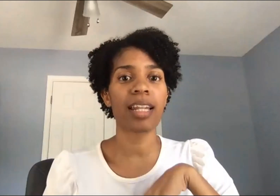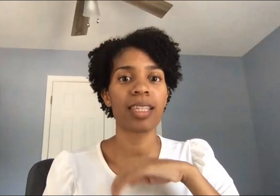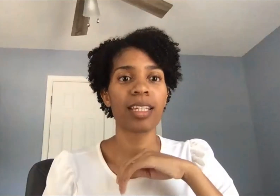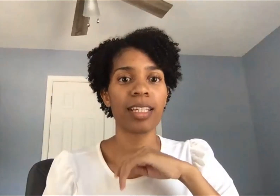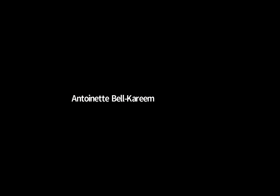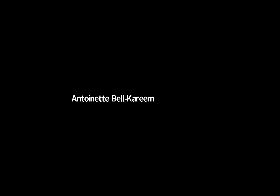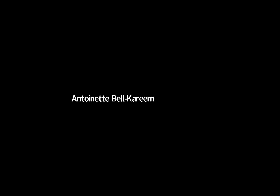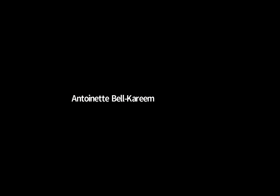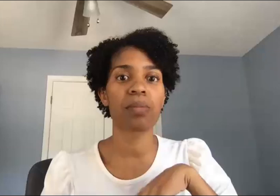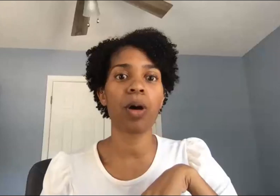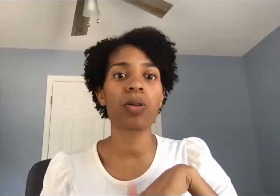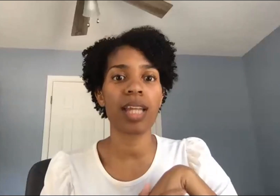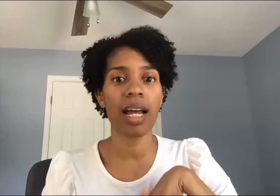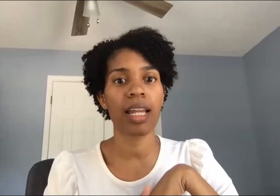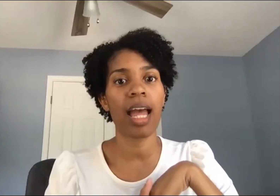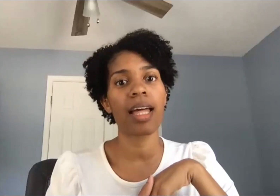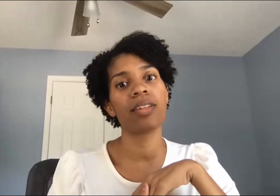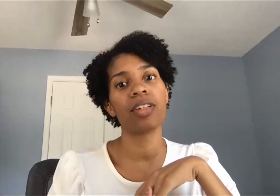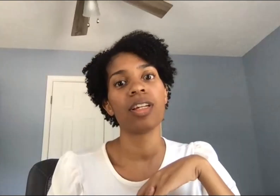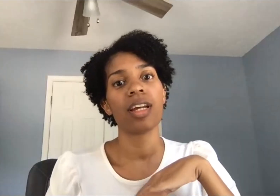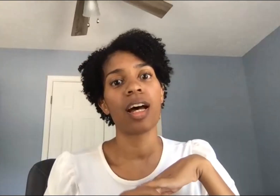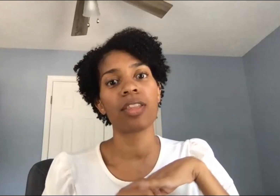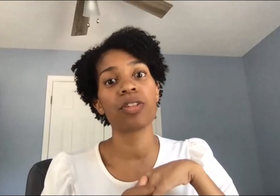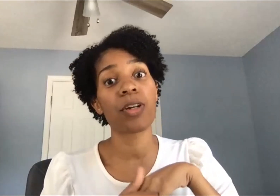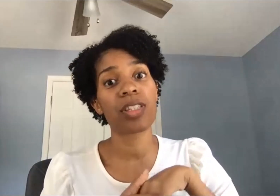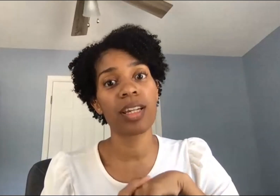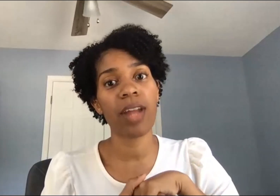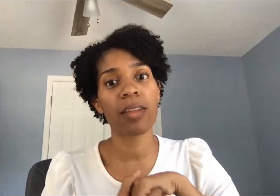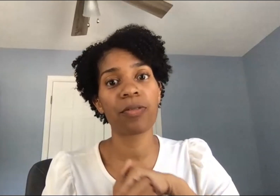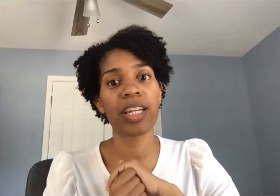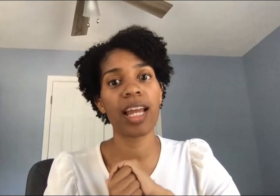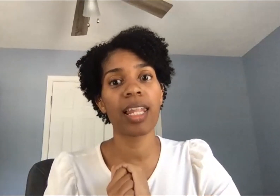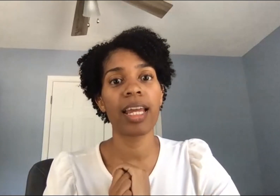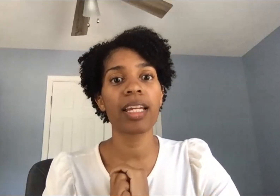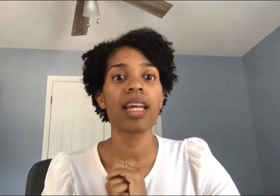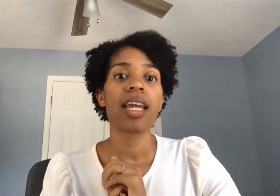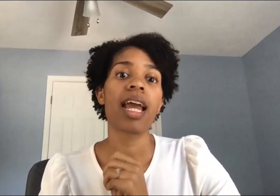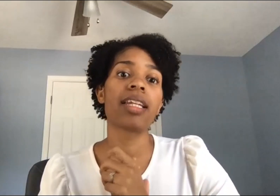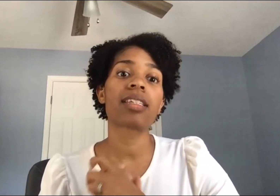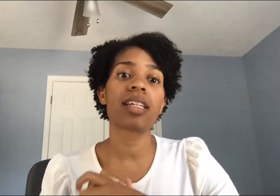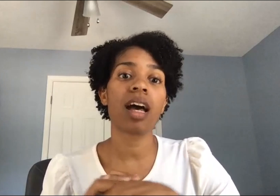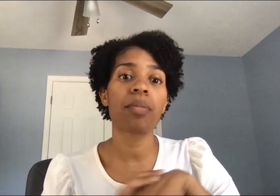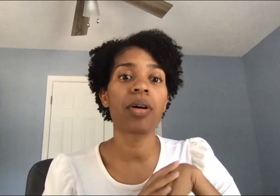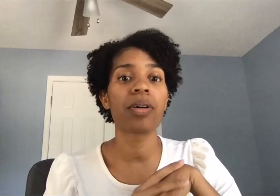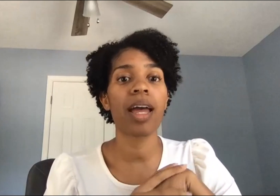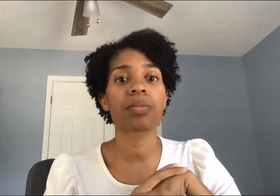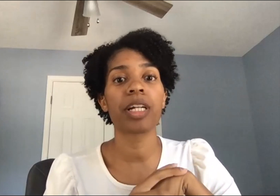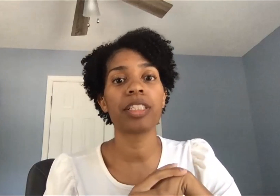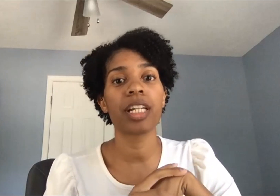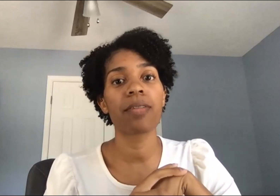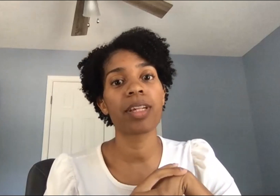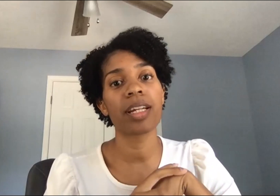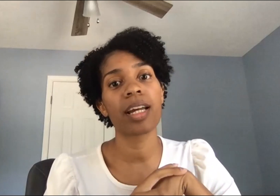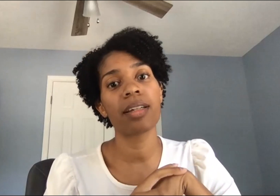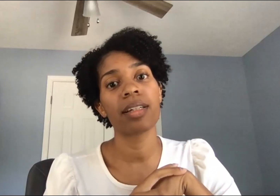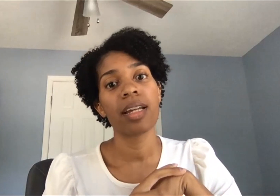Dr. Jonathan Lynch, who's a postdoc at the University of California, LA. And he's gonna talk about